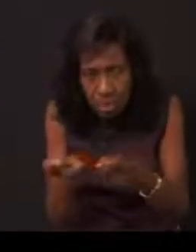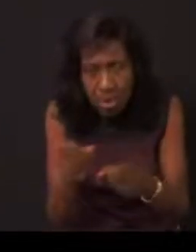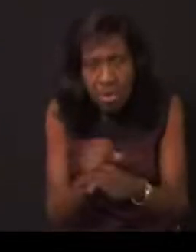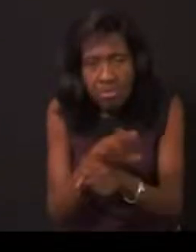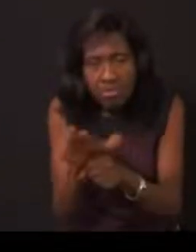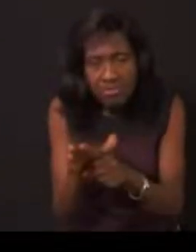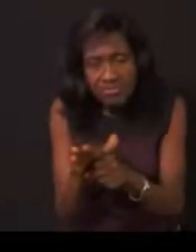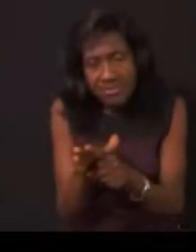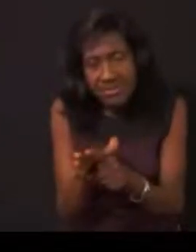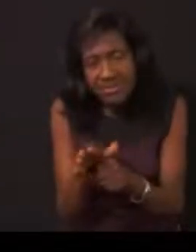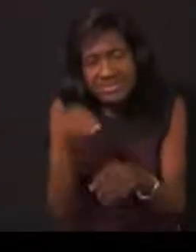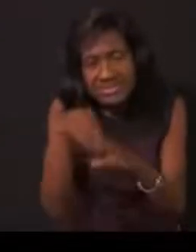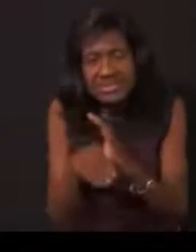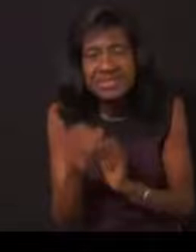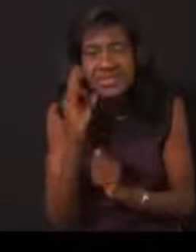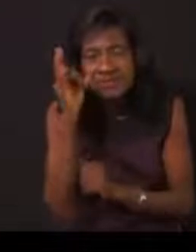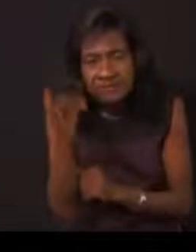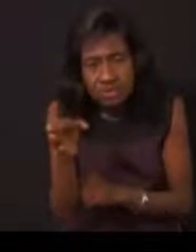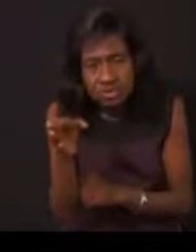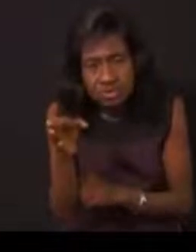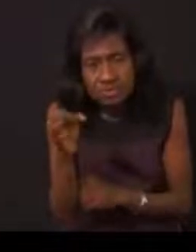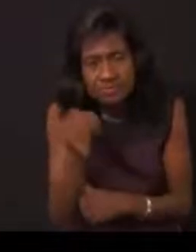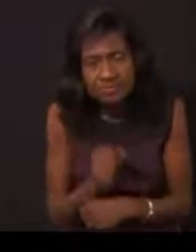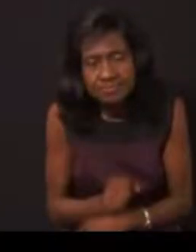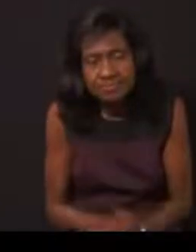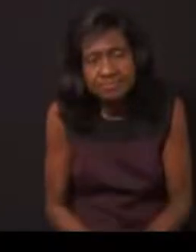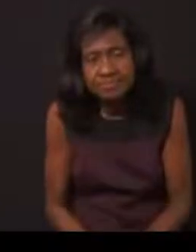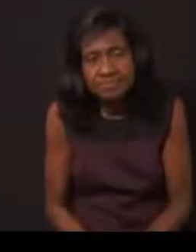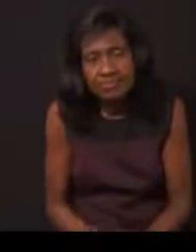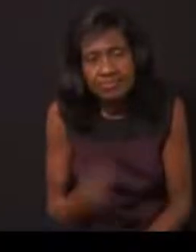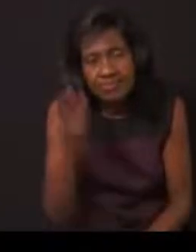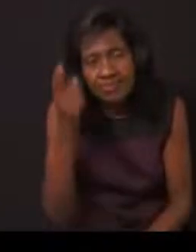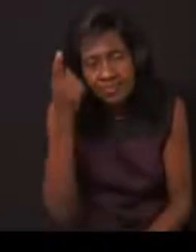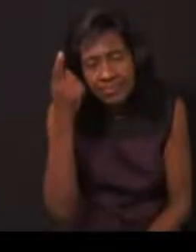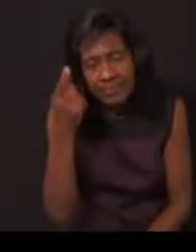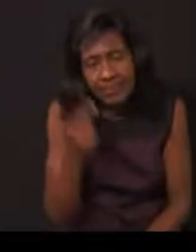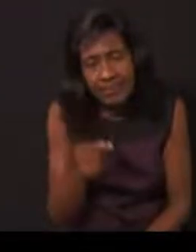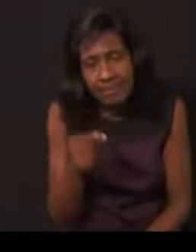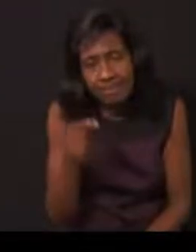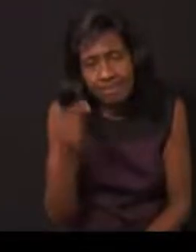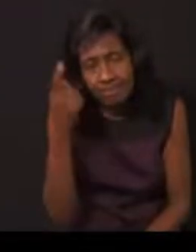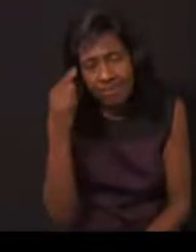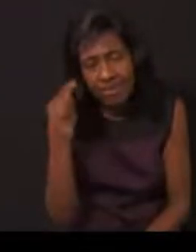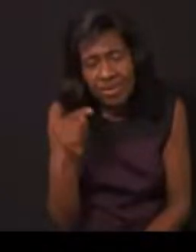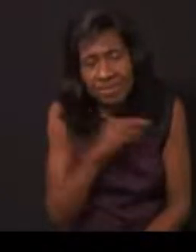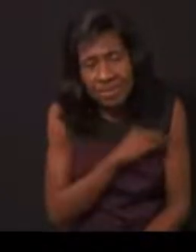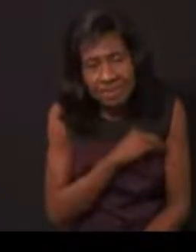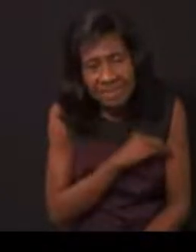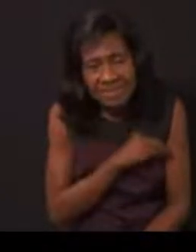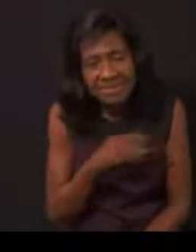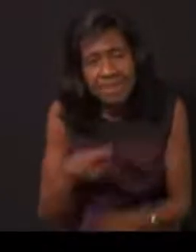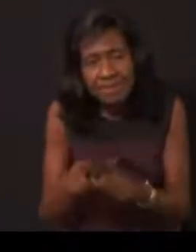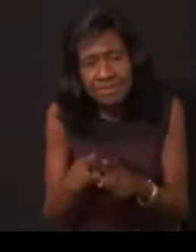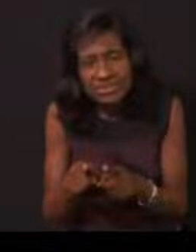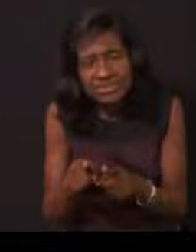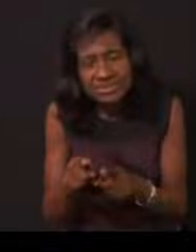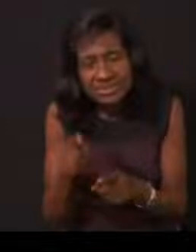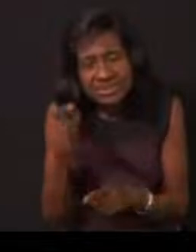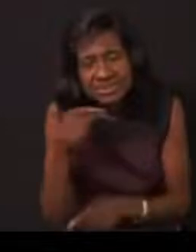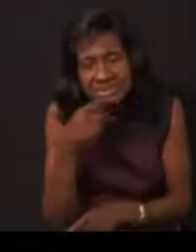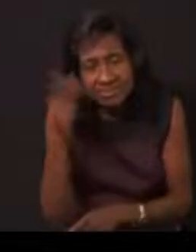forward. I don't know if the minister has anything to update, but we're certainly looking